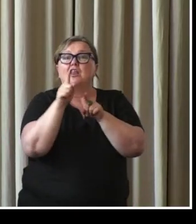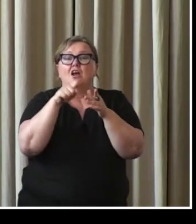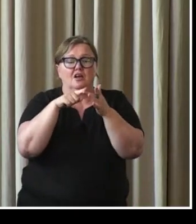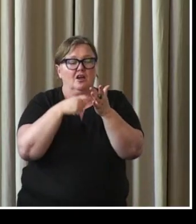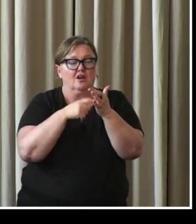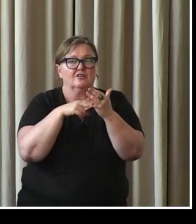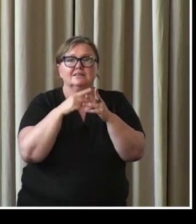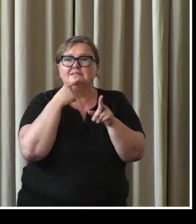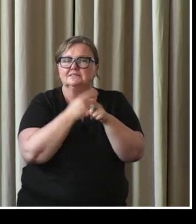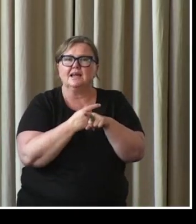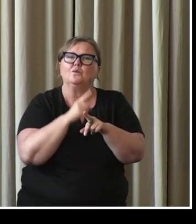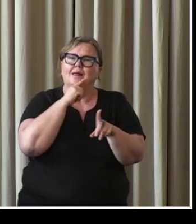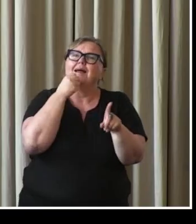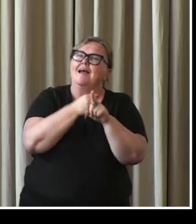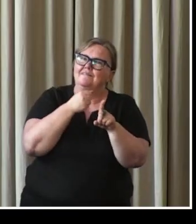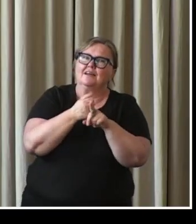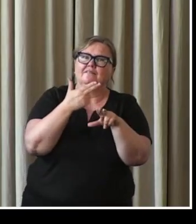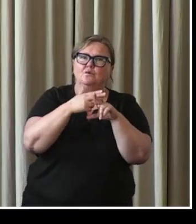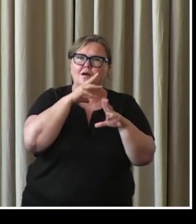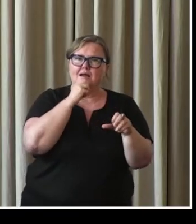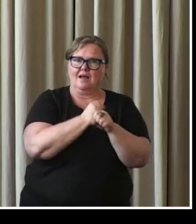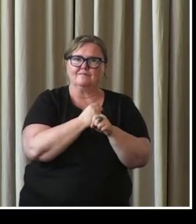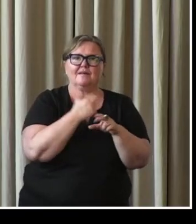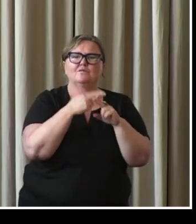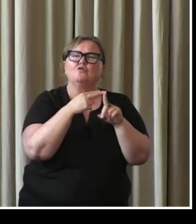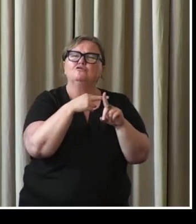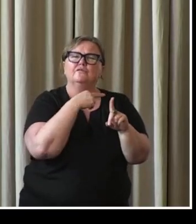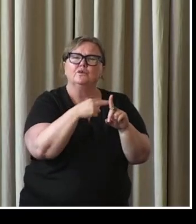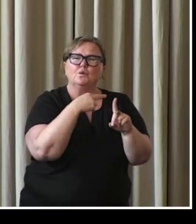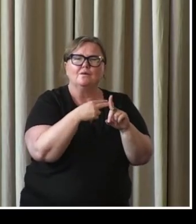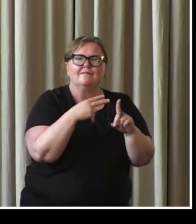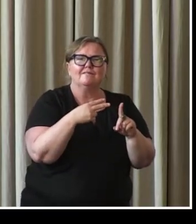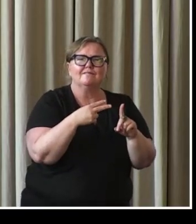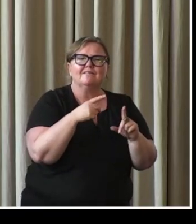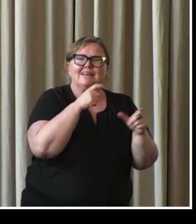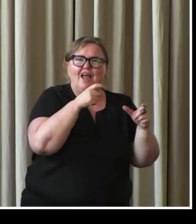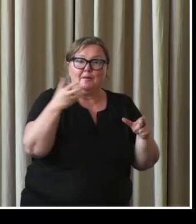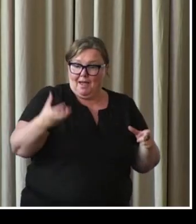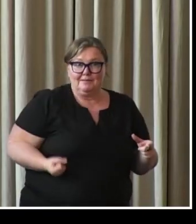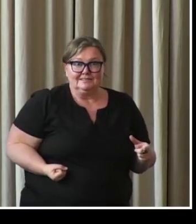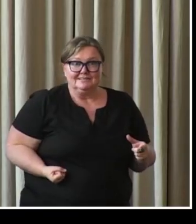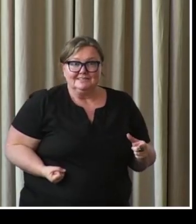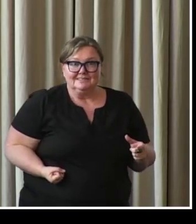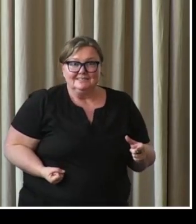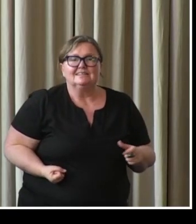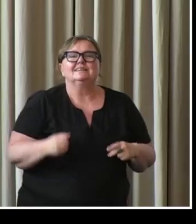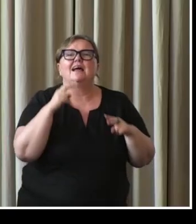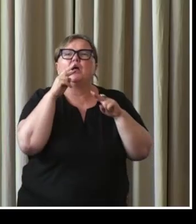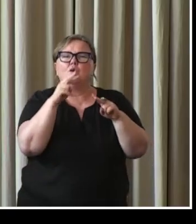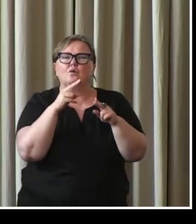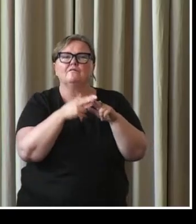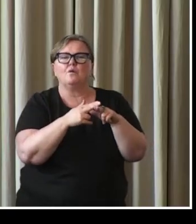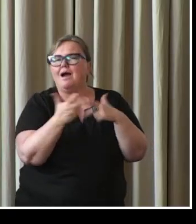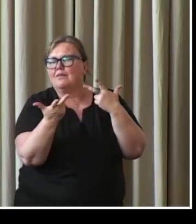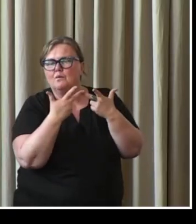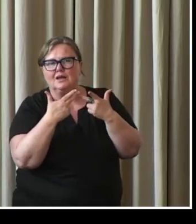earlier, it will also be about advocating to government for a review of carer payments and looking at other ways to reduce